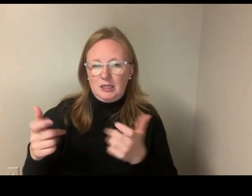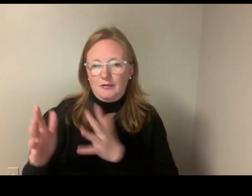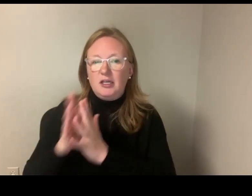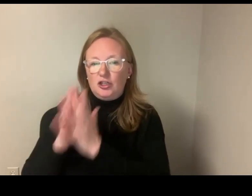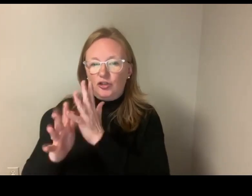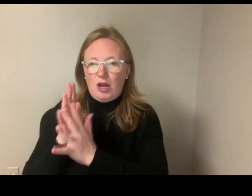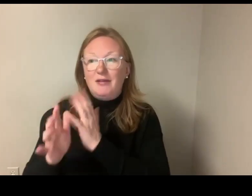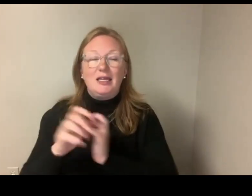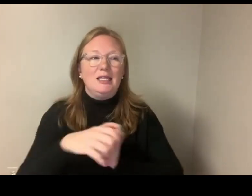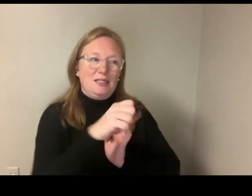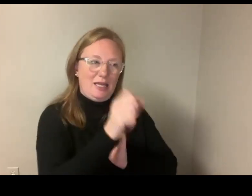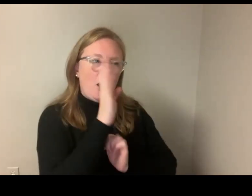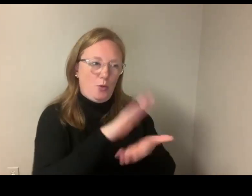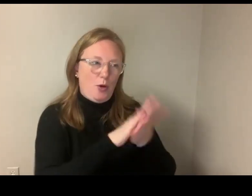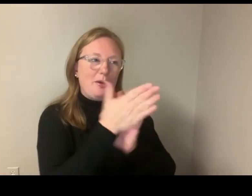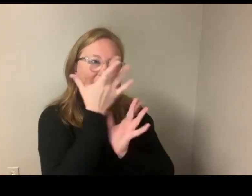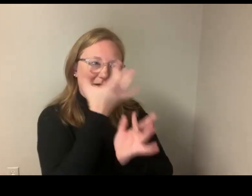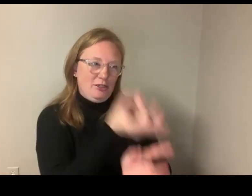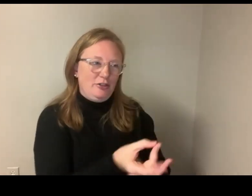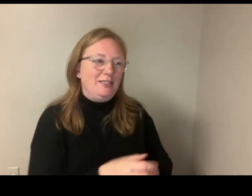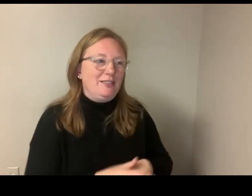Yes, it's going to get interesting. So.